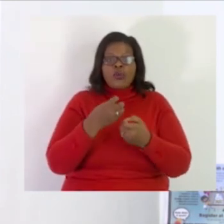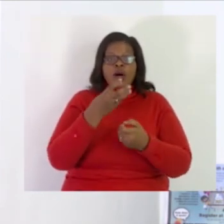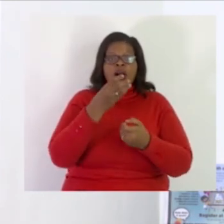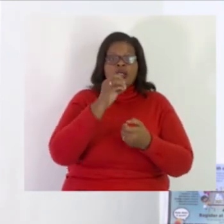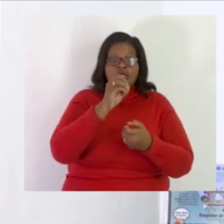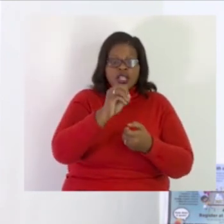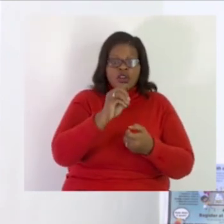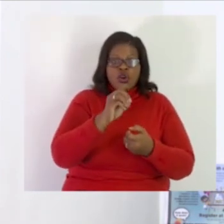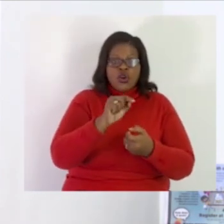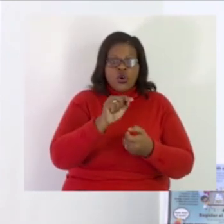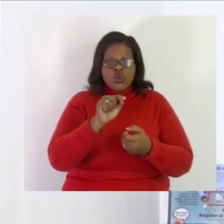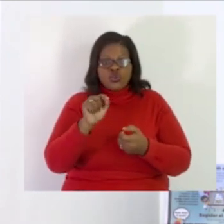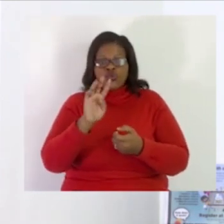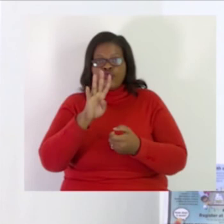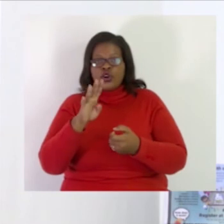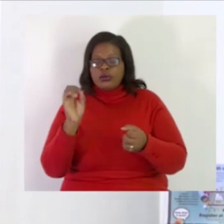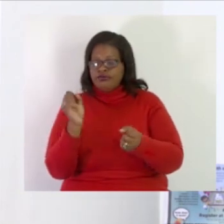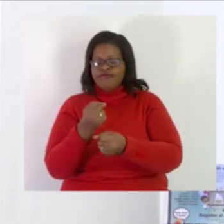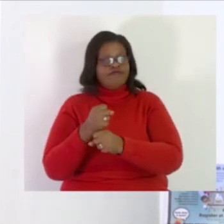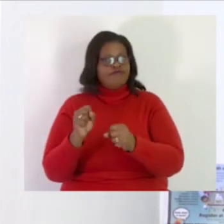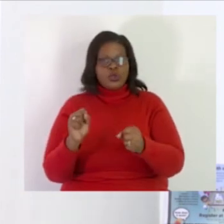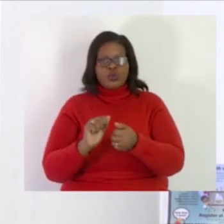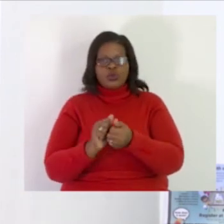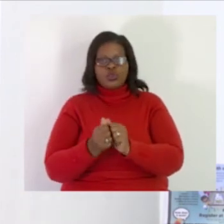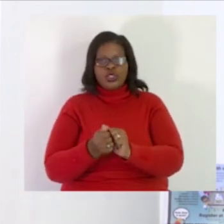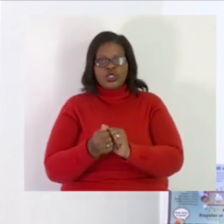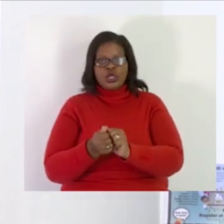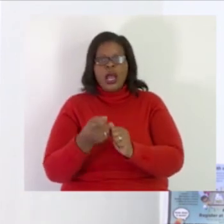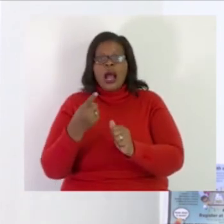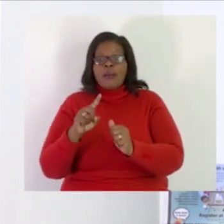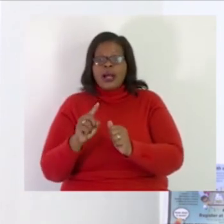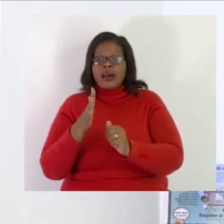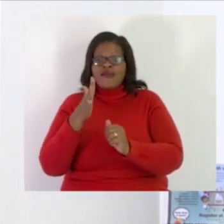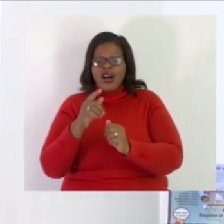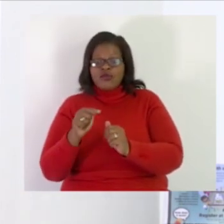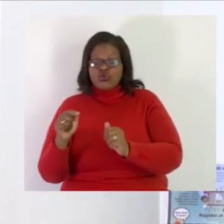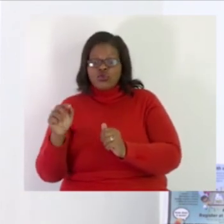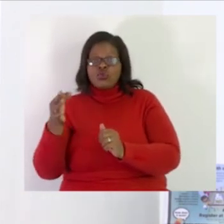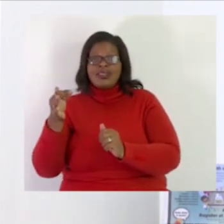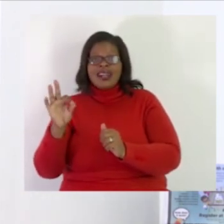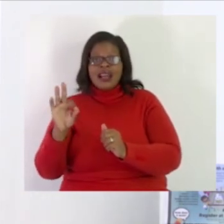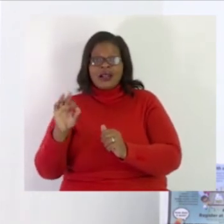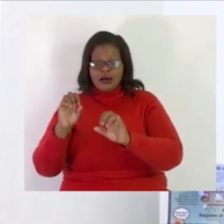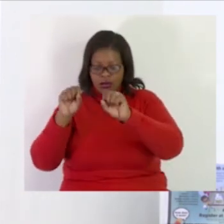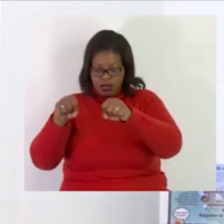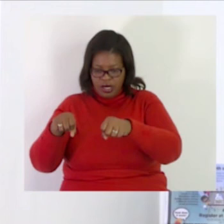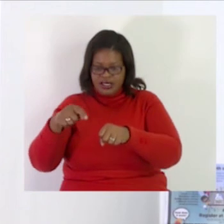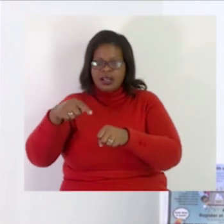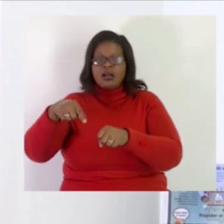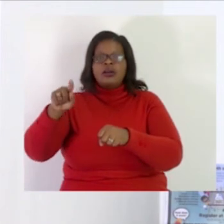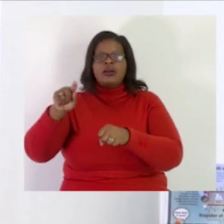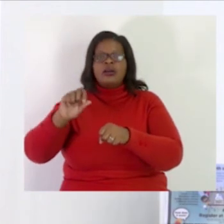4, they cannot score. From 5 to 9, those numbers